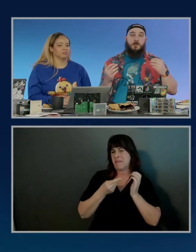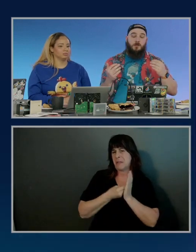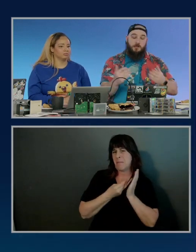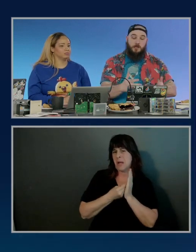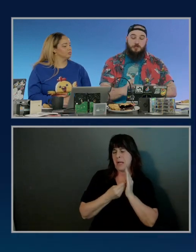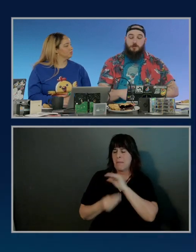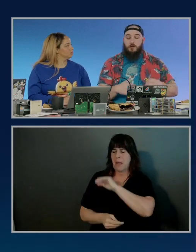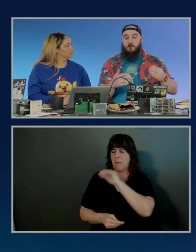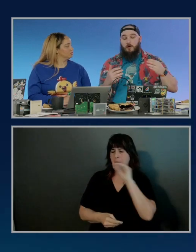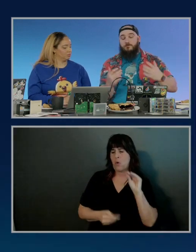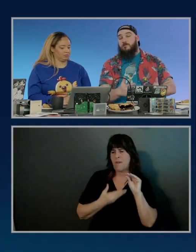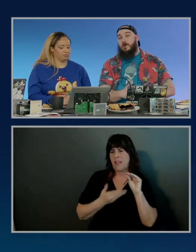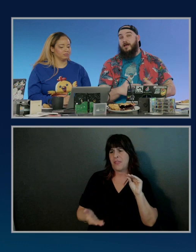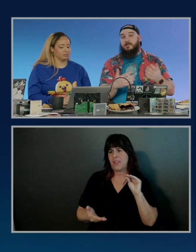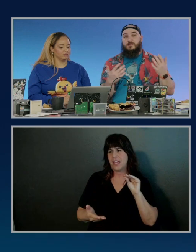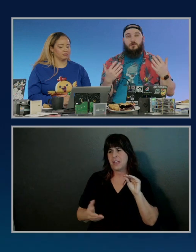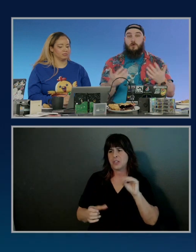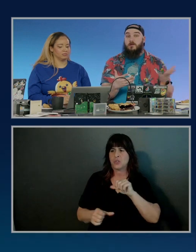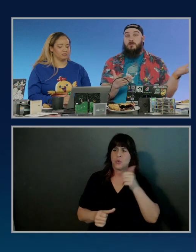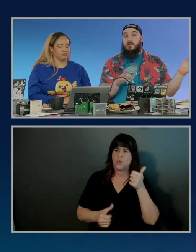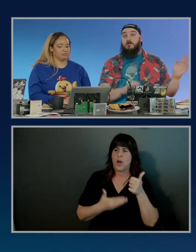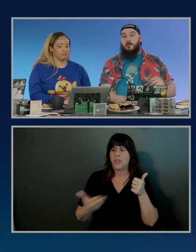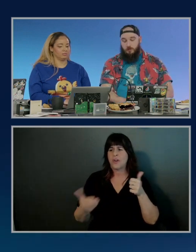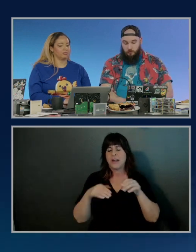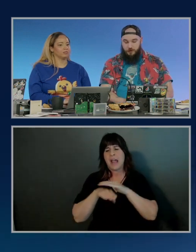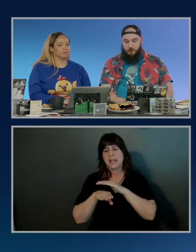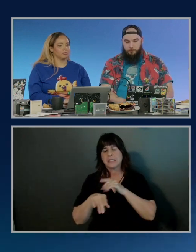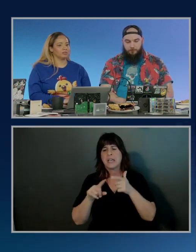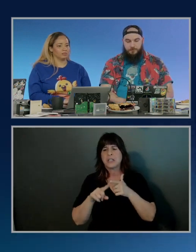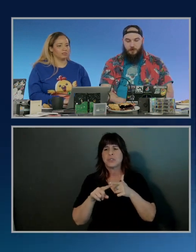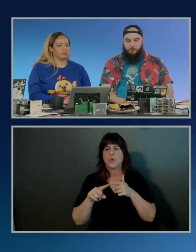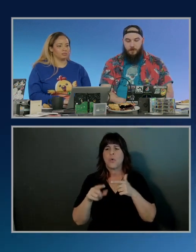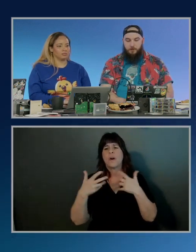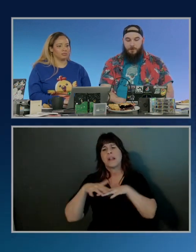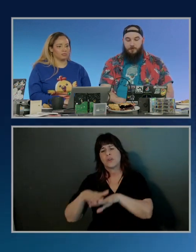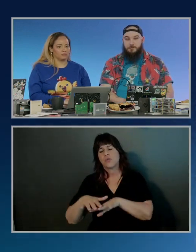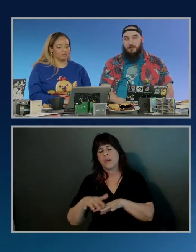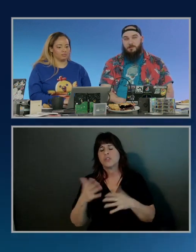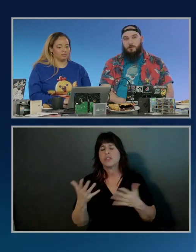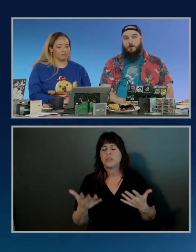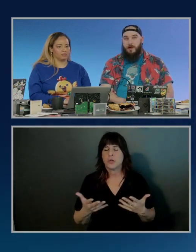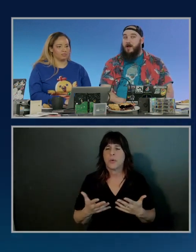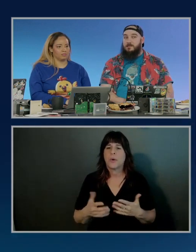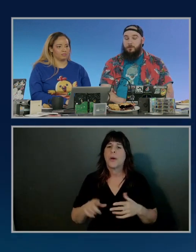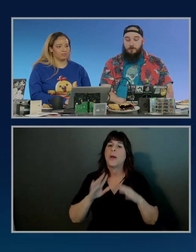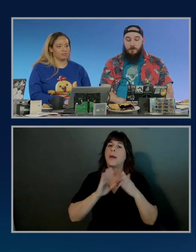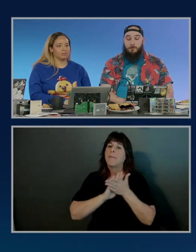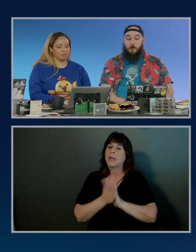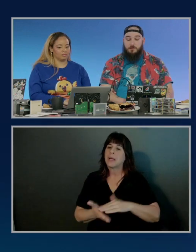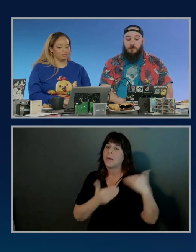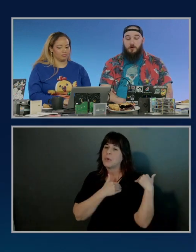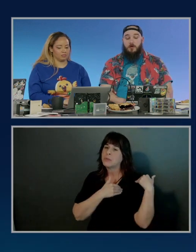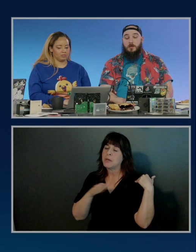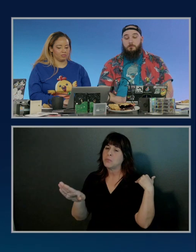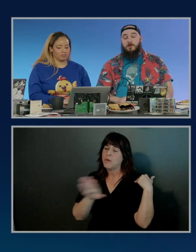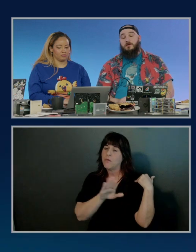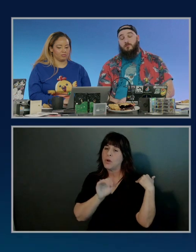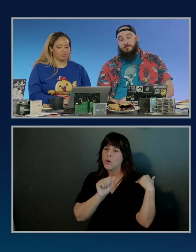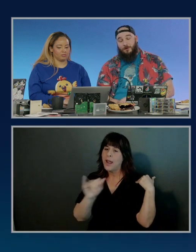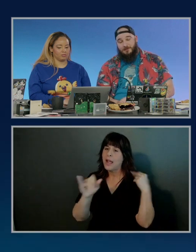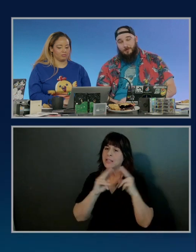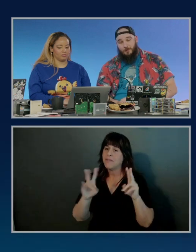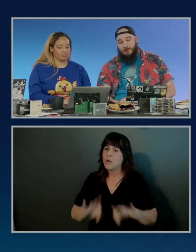to intelligent tiering or infrequent access or even into Glacier. So being responsible with your AI is important, but also